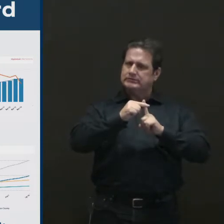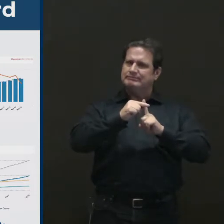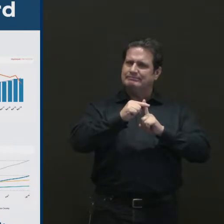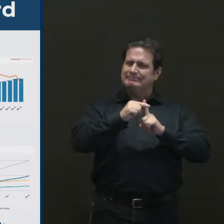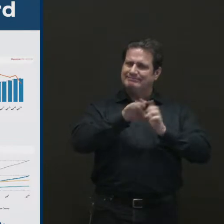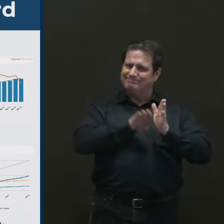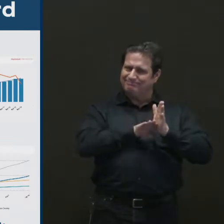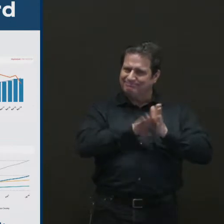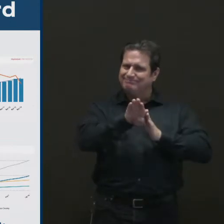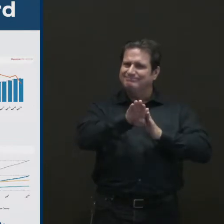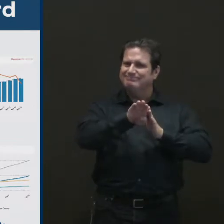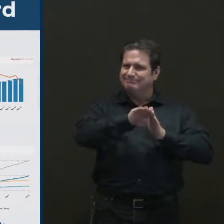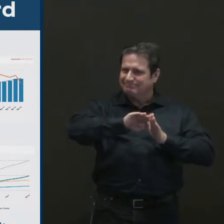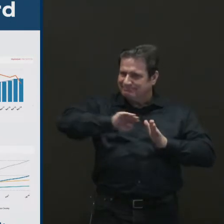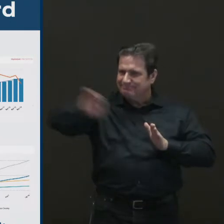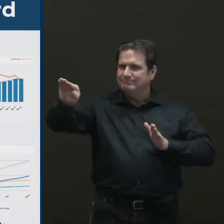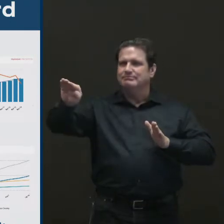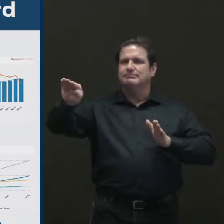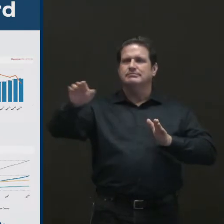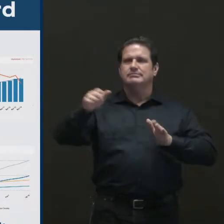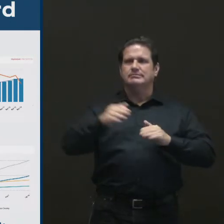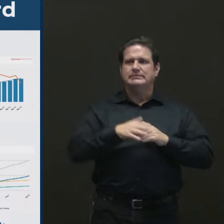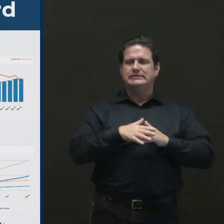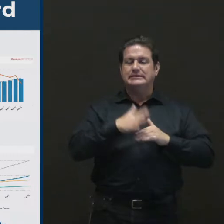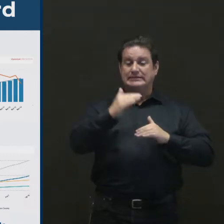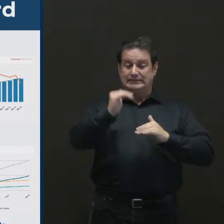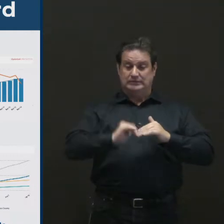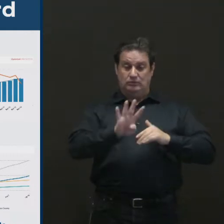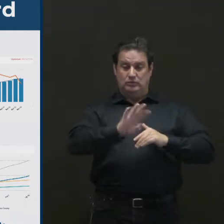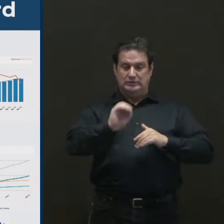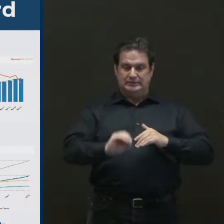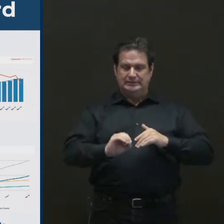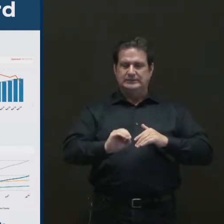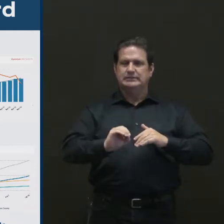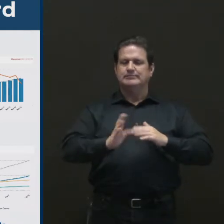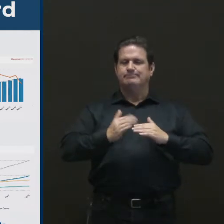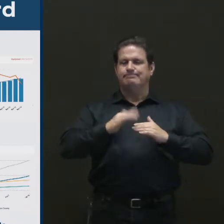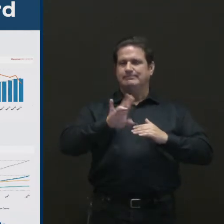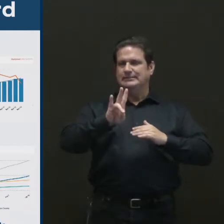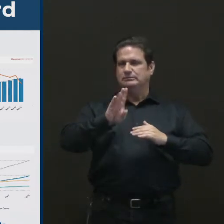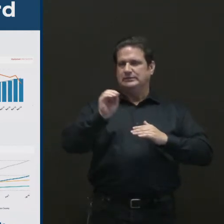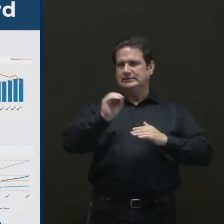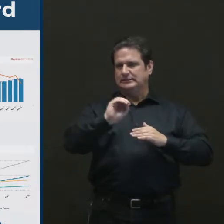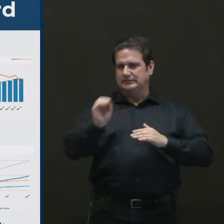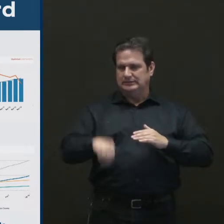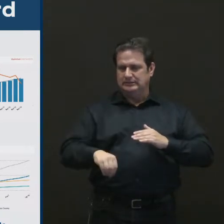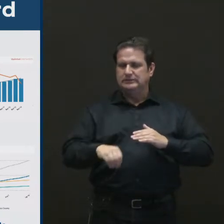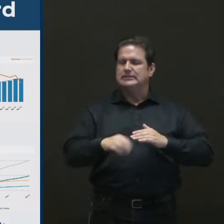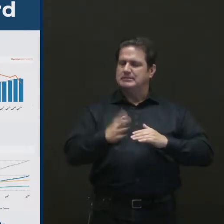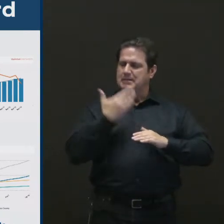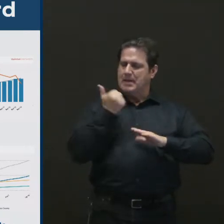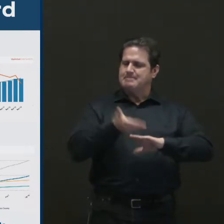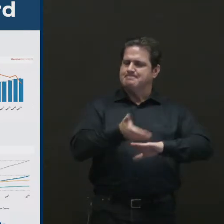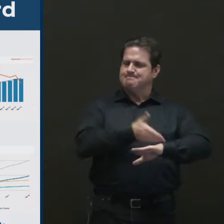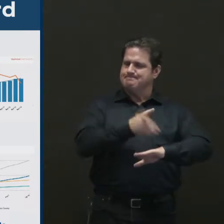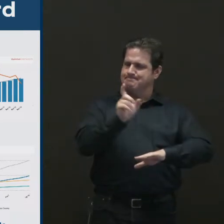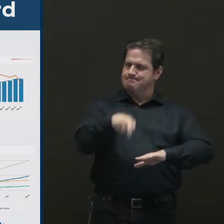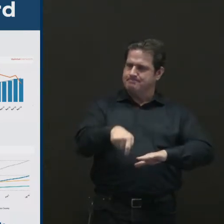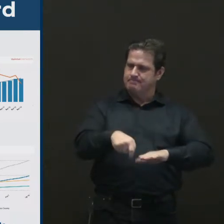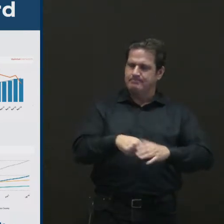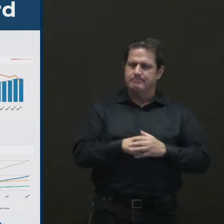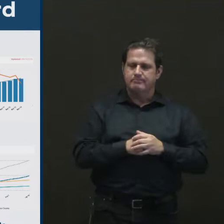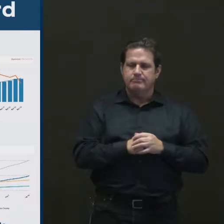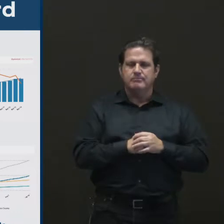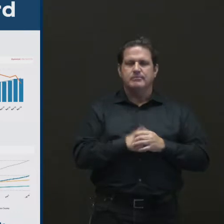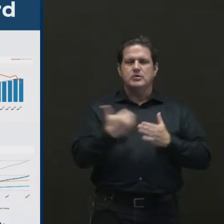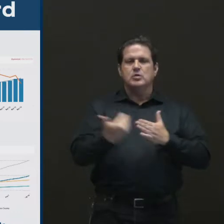direction. We had it down around 4%, and now it's over 7%, and we need to do much better than that. And